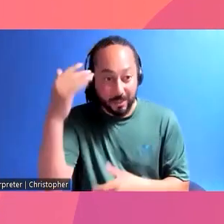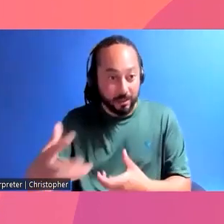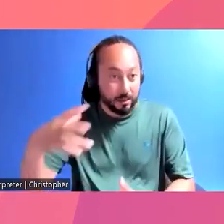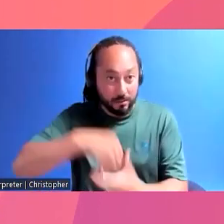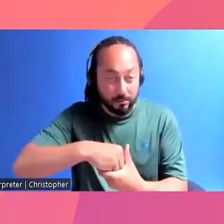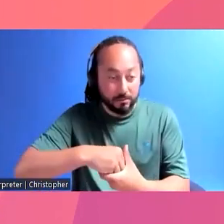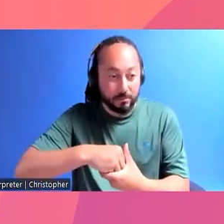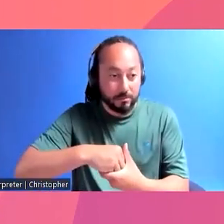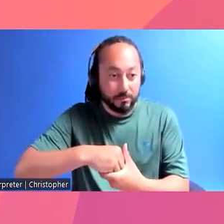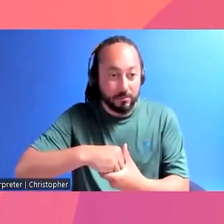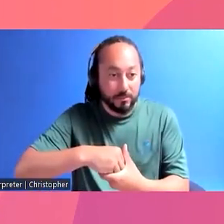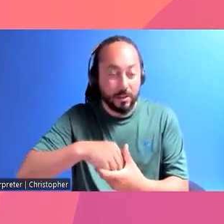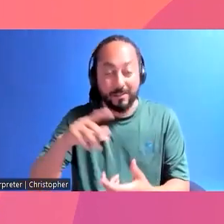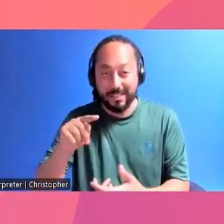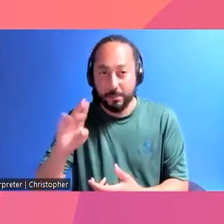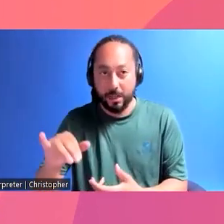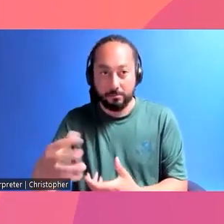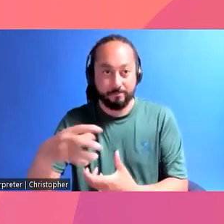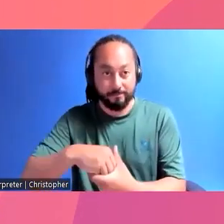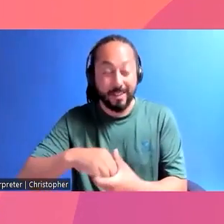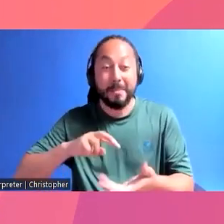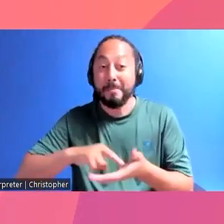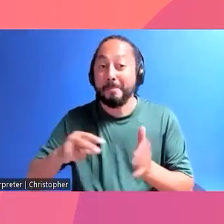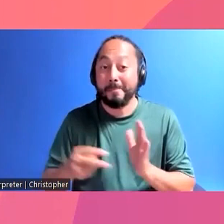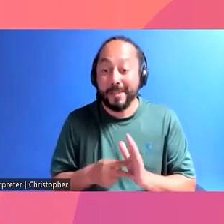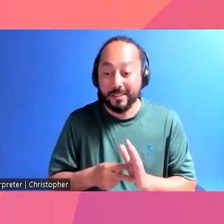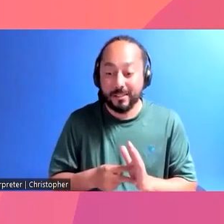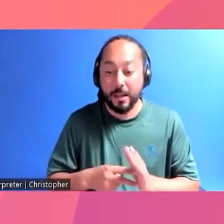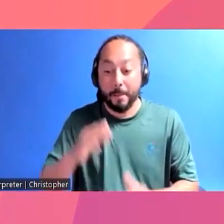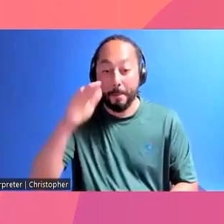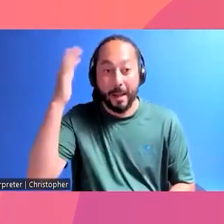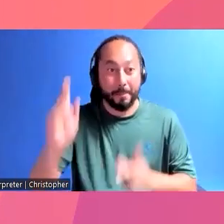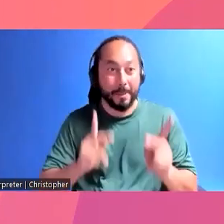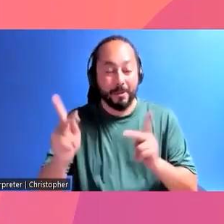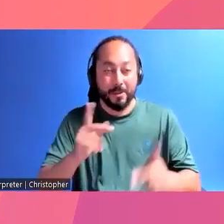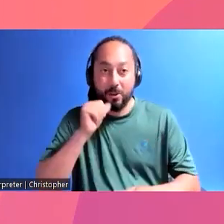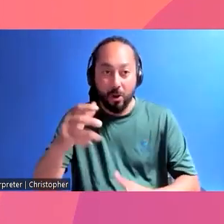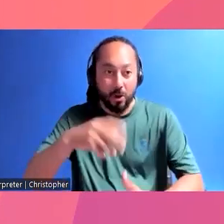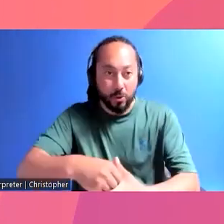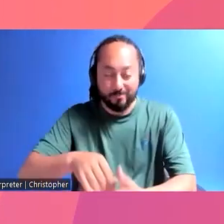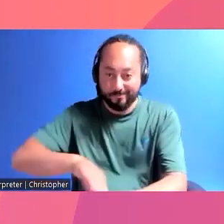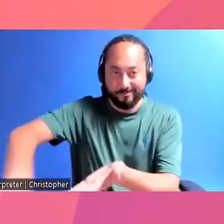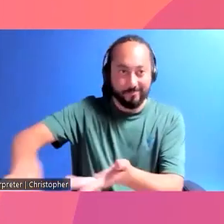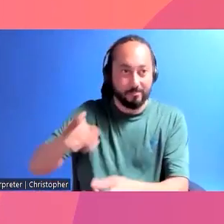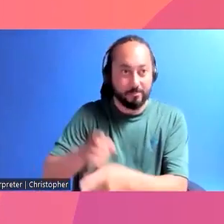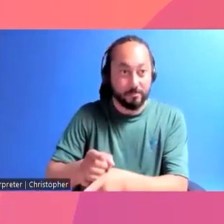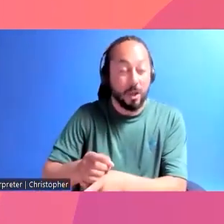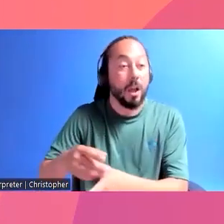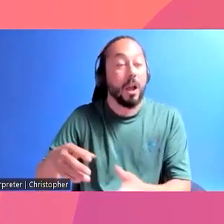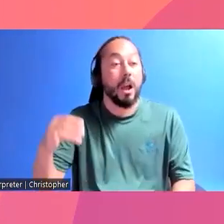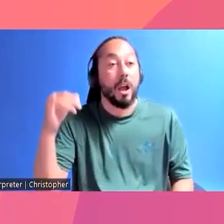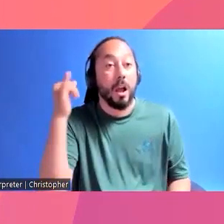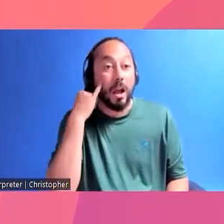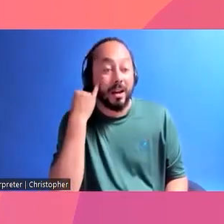sample often not only lack inclusion of Black people when they don't include them, but the ones that do significantly